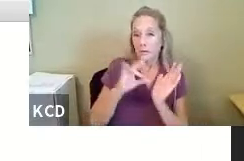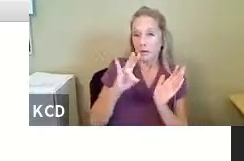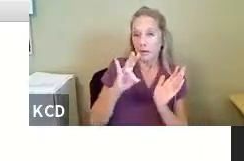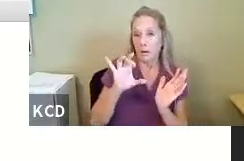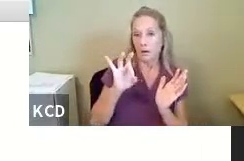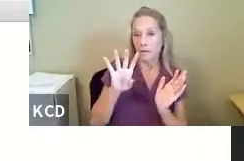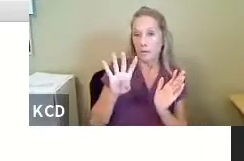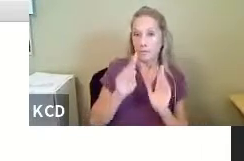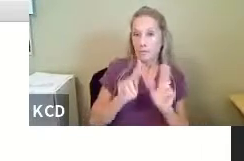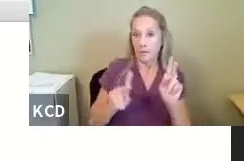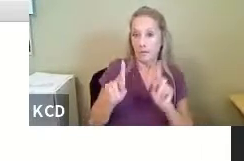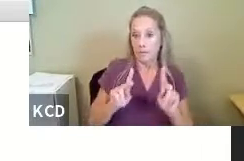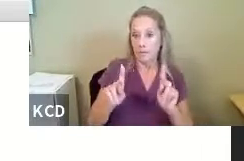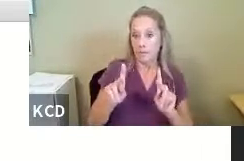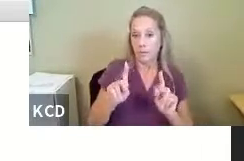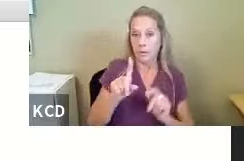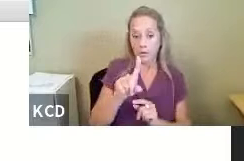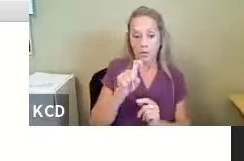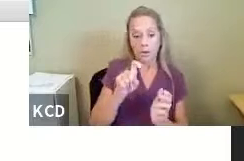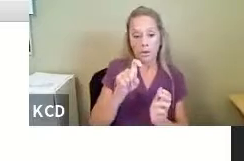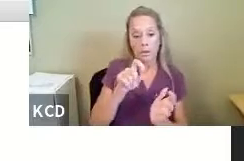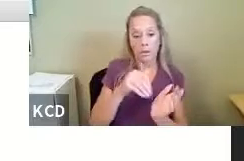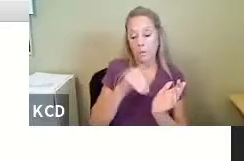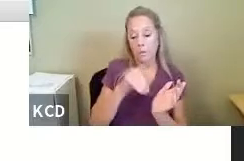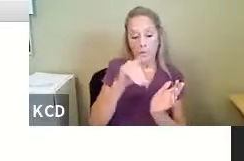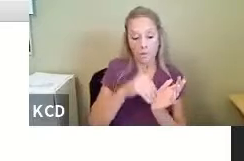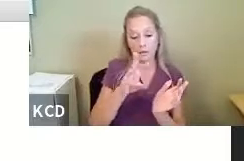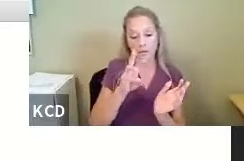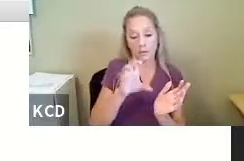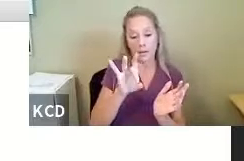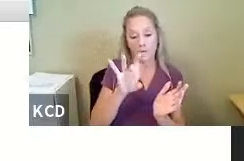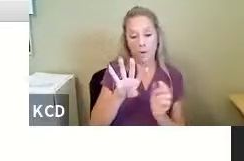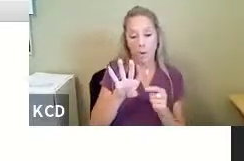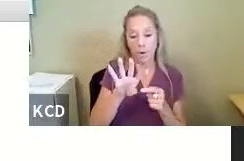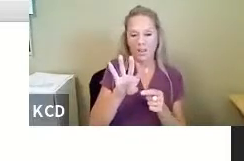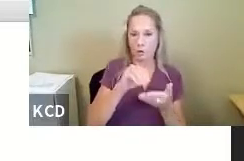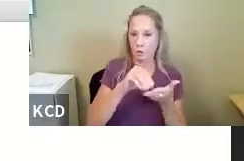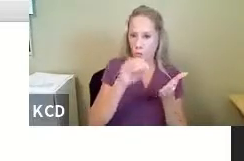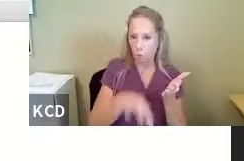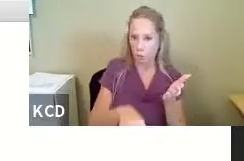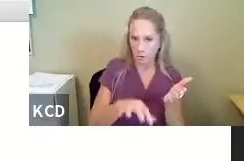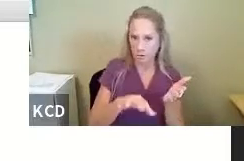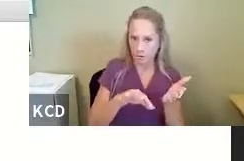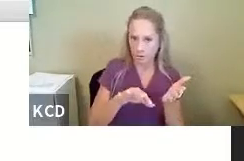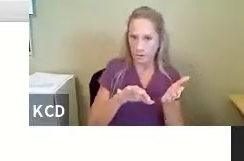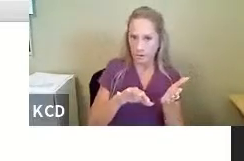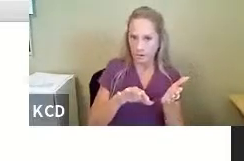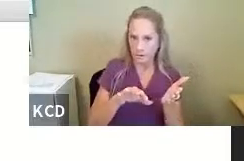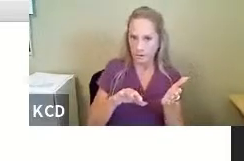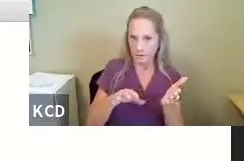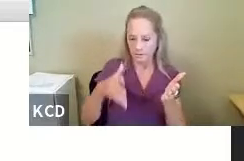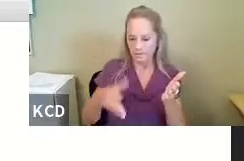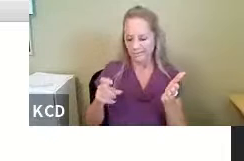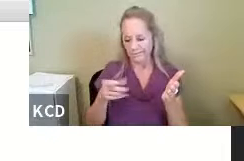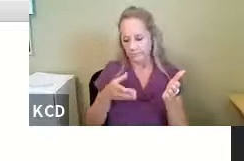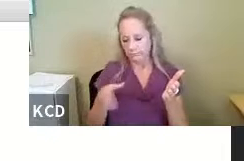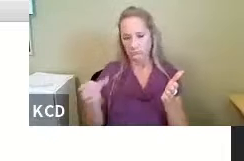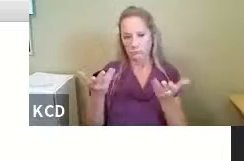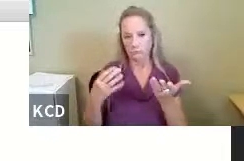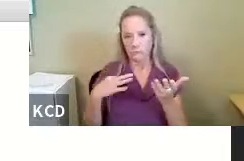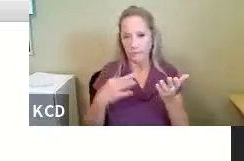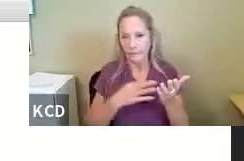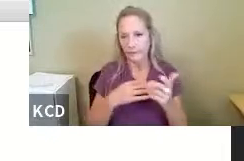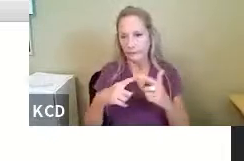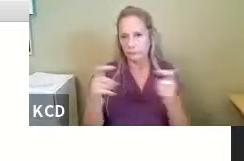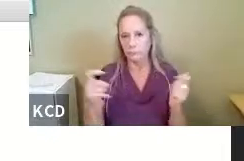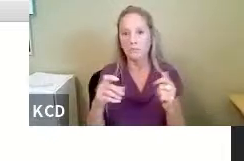people, 1,684 are students. We have a total of, I think today's number on